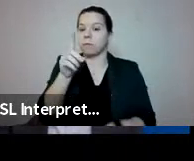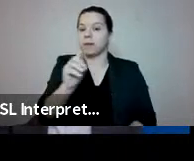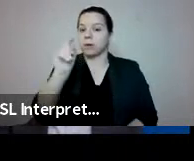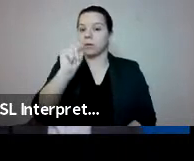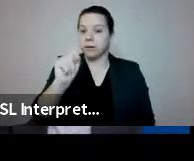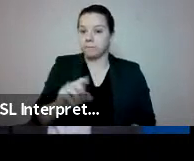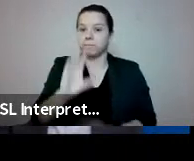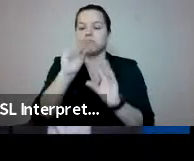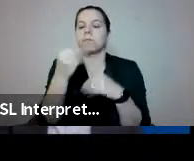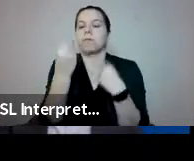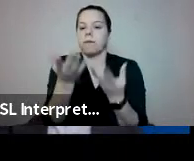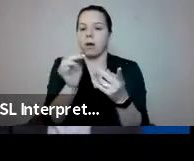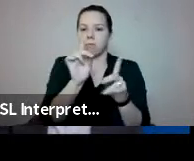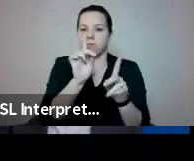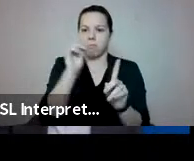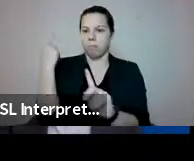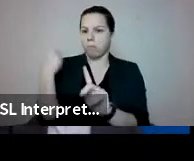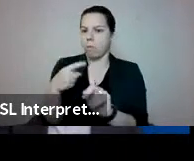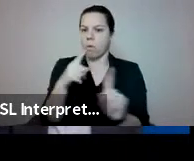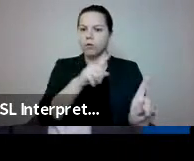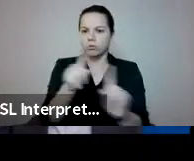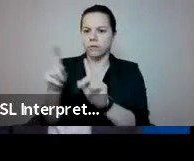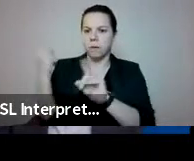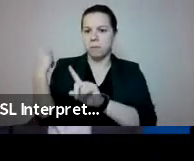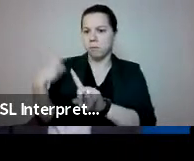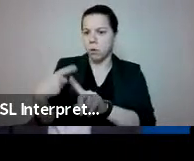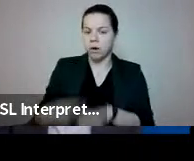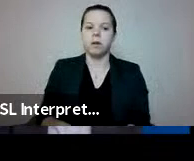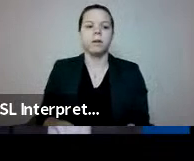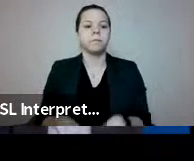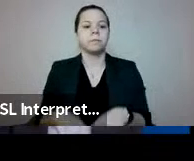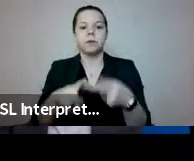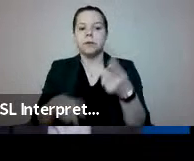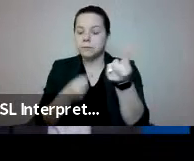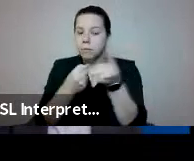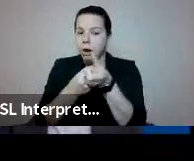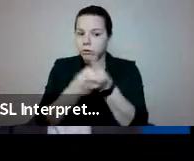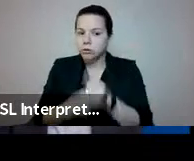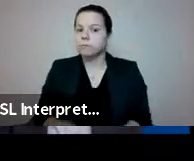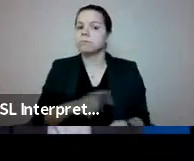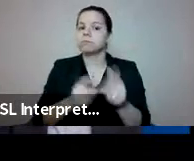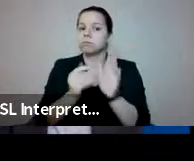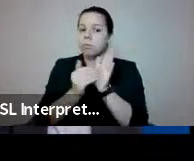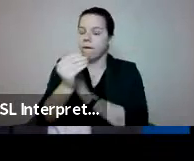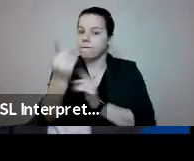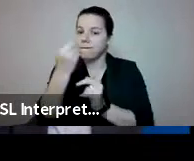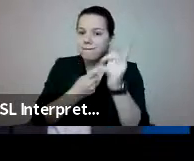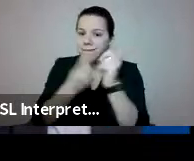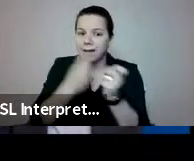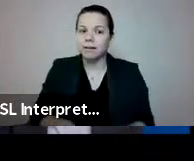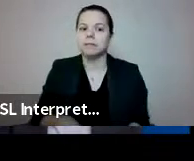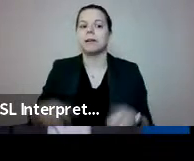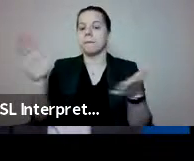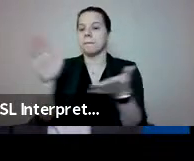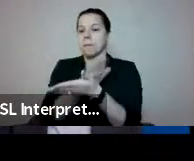that provided the survey's purpose and sponsorship, frequently asked questions and answers, and a paper questionnaire that the respondent was requested